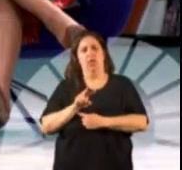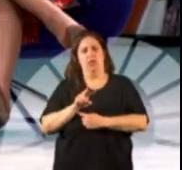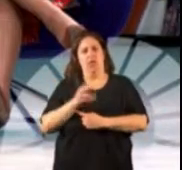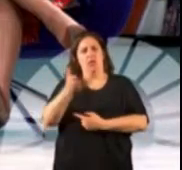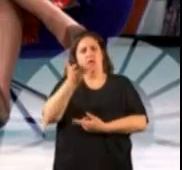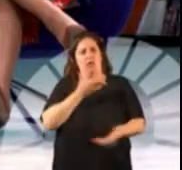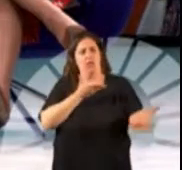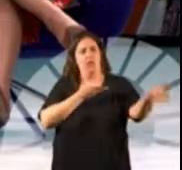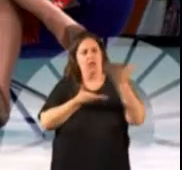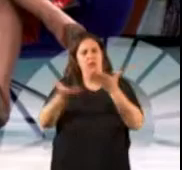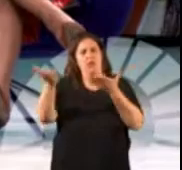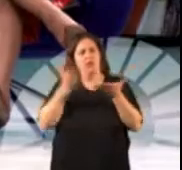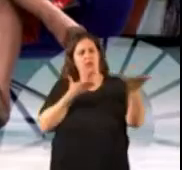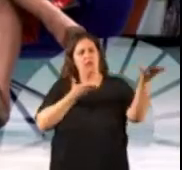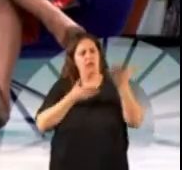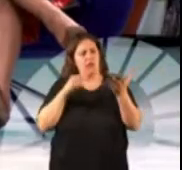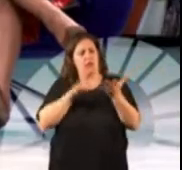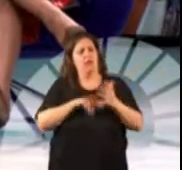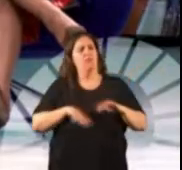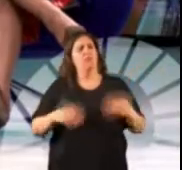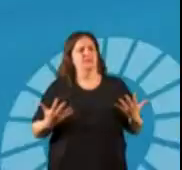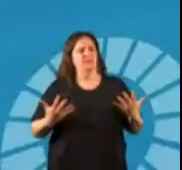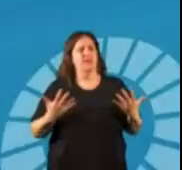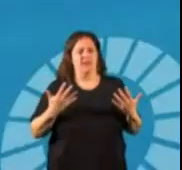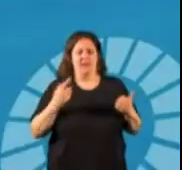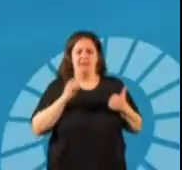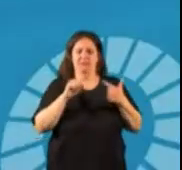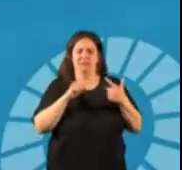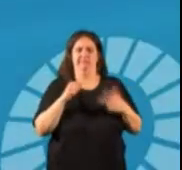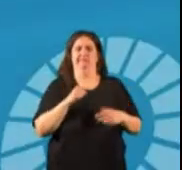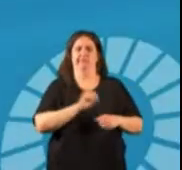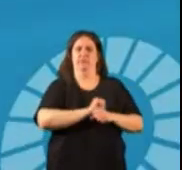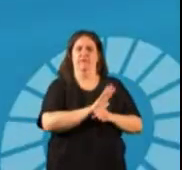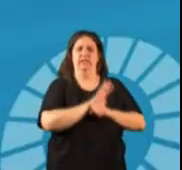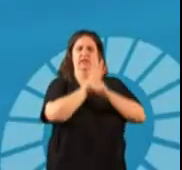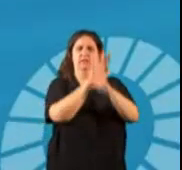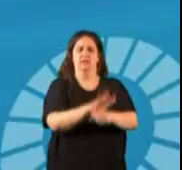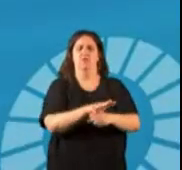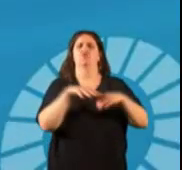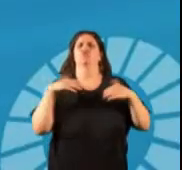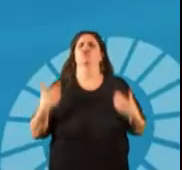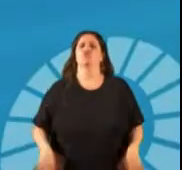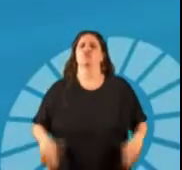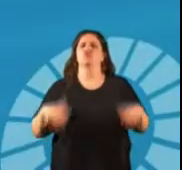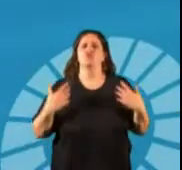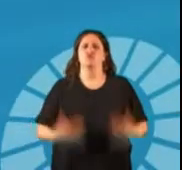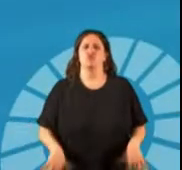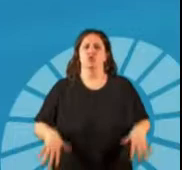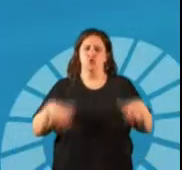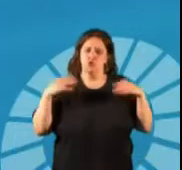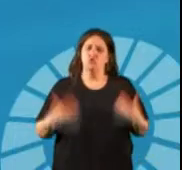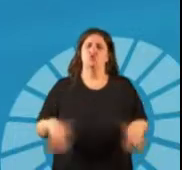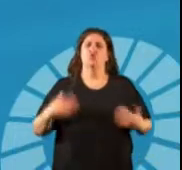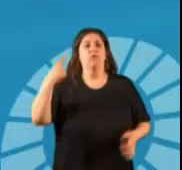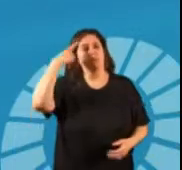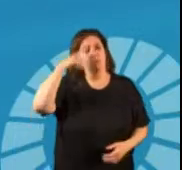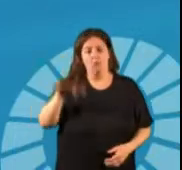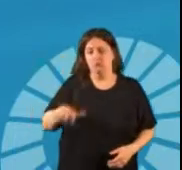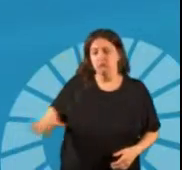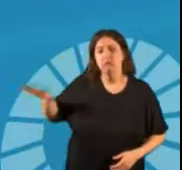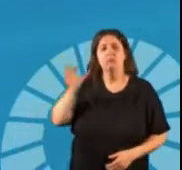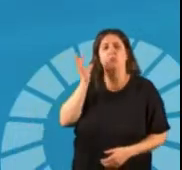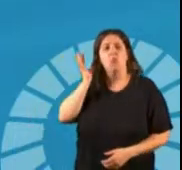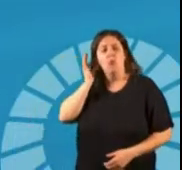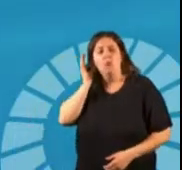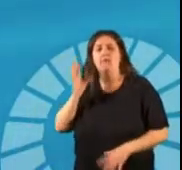very devastating for women and girls, for their families, communities, and societies. And I know all of us here today,